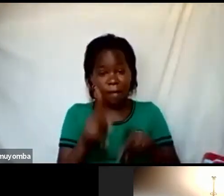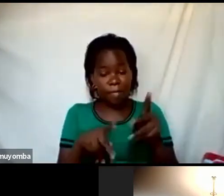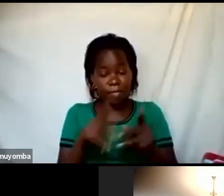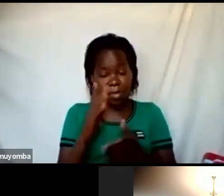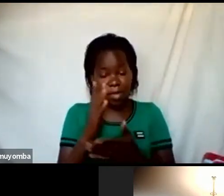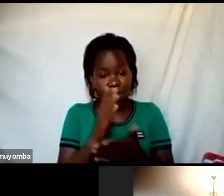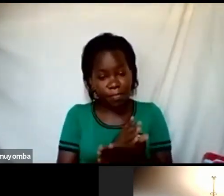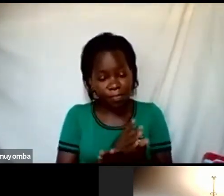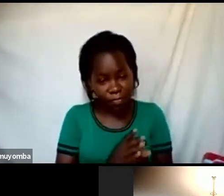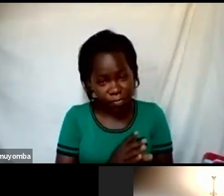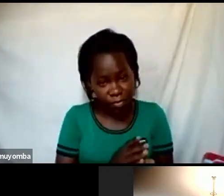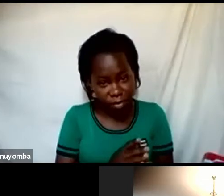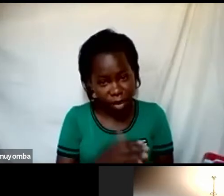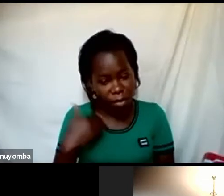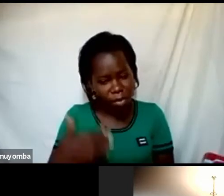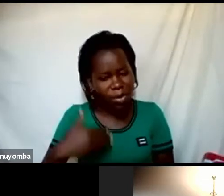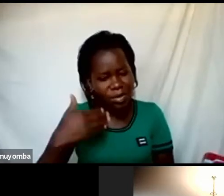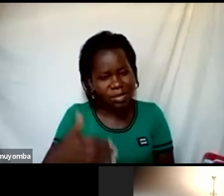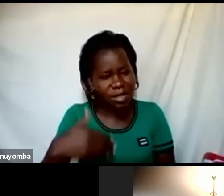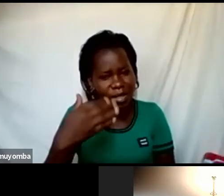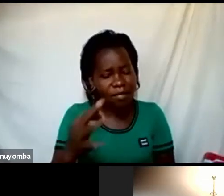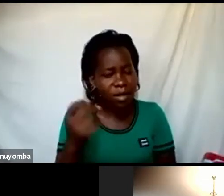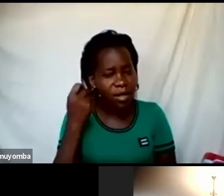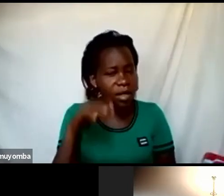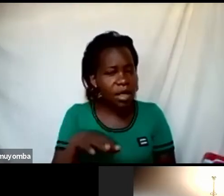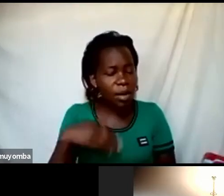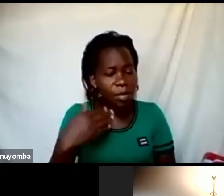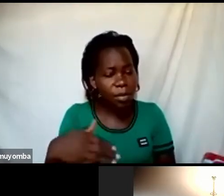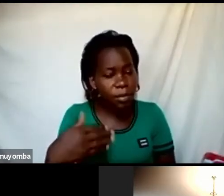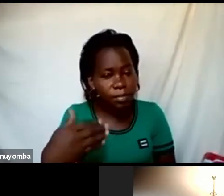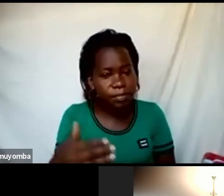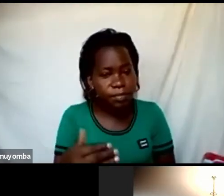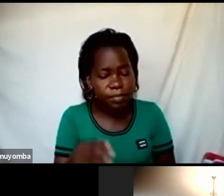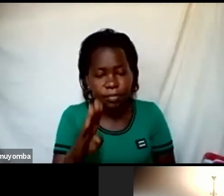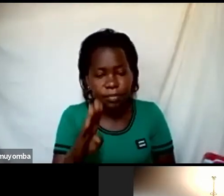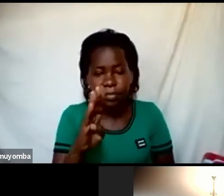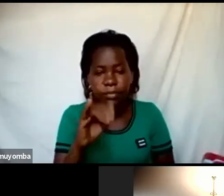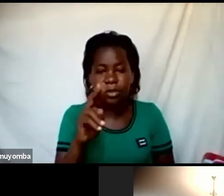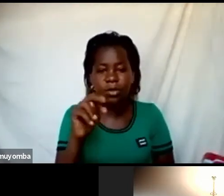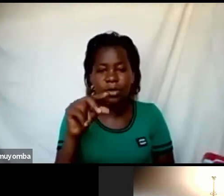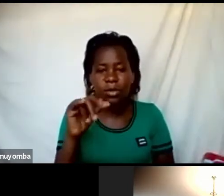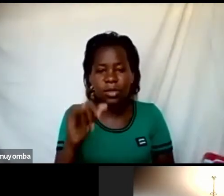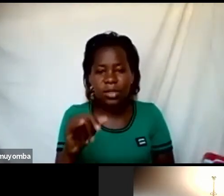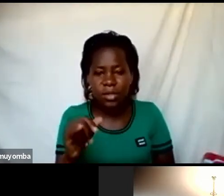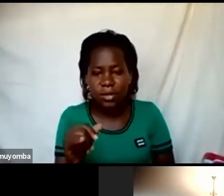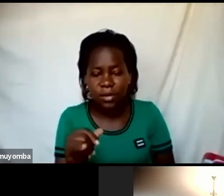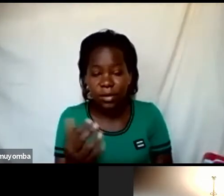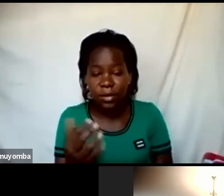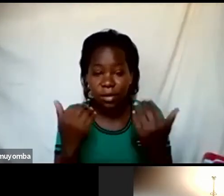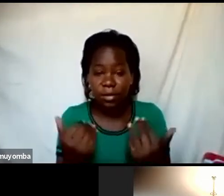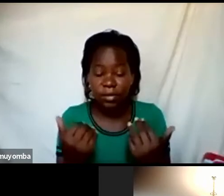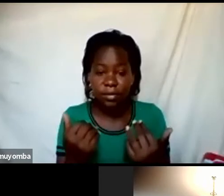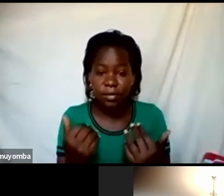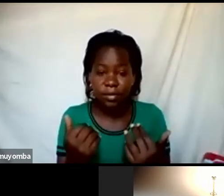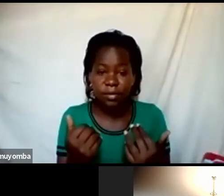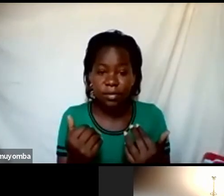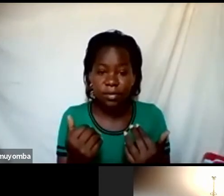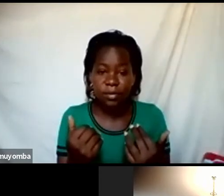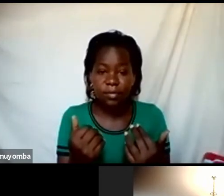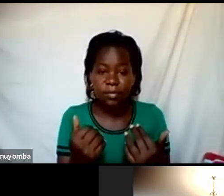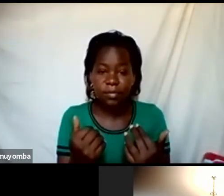their process, when you understand the process of Simpson Birungi, who owns Movit, and it is now we are clocking the 9th country. I think we are closing